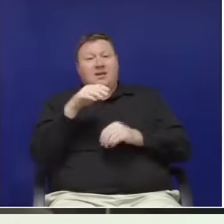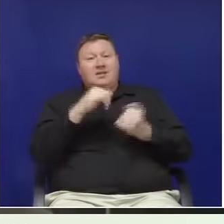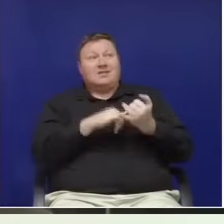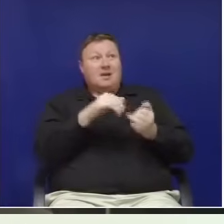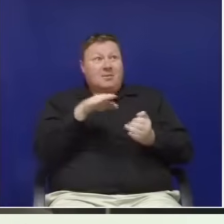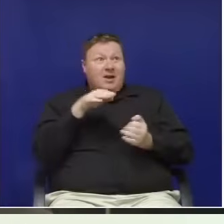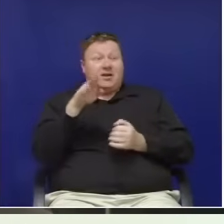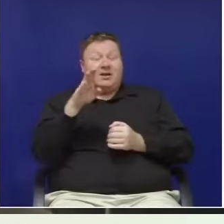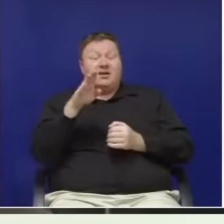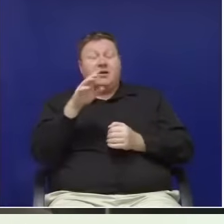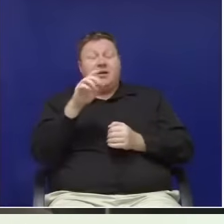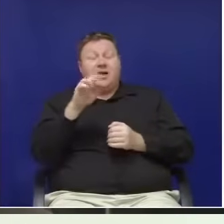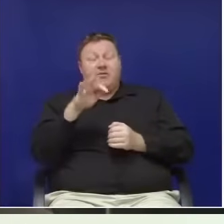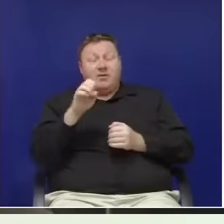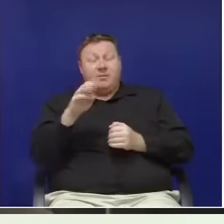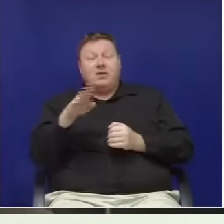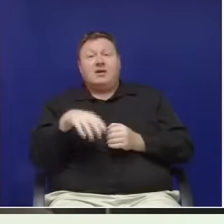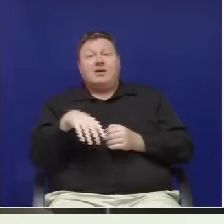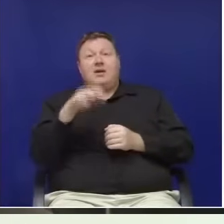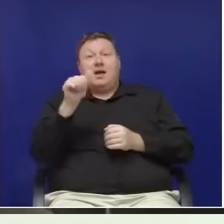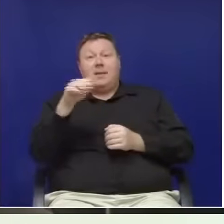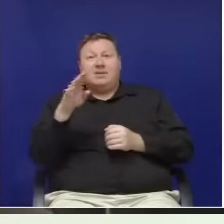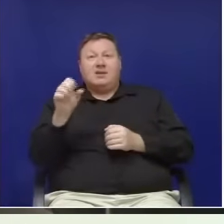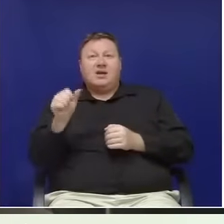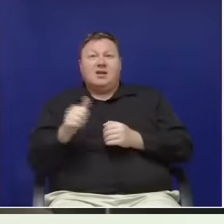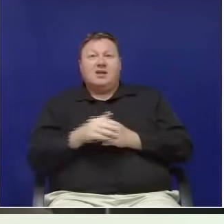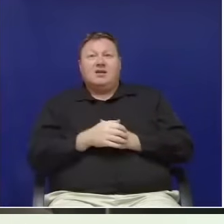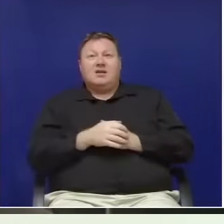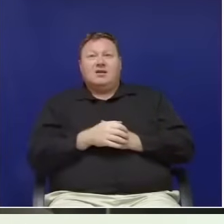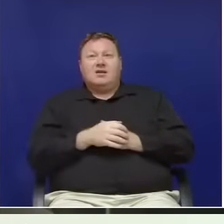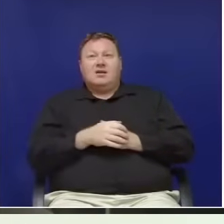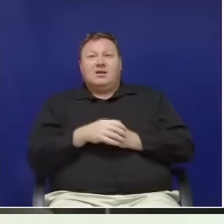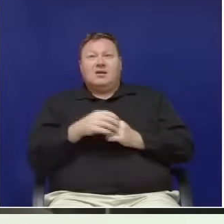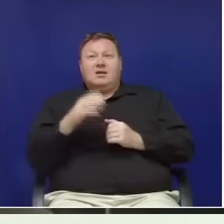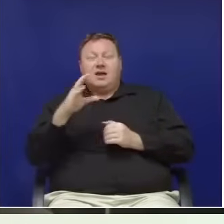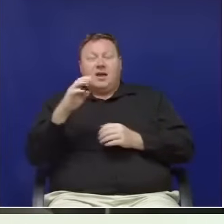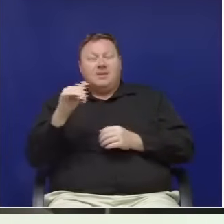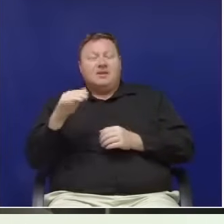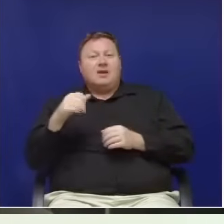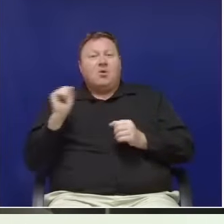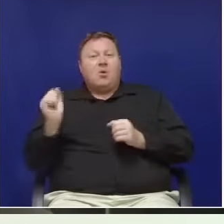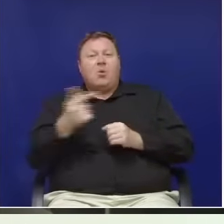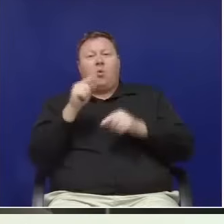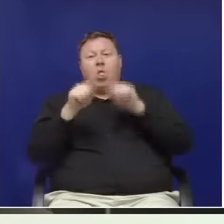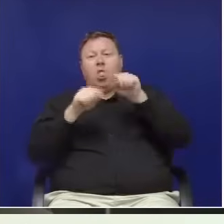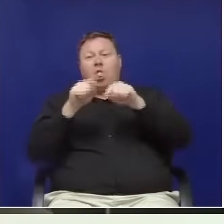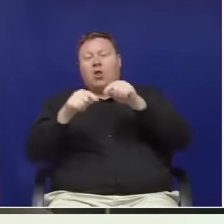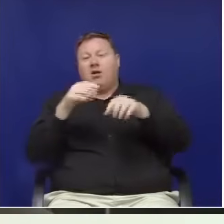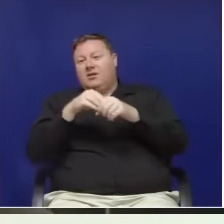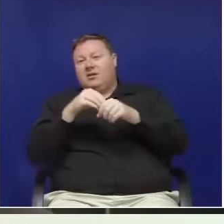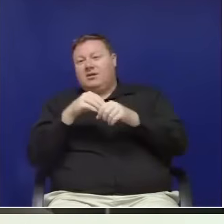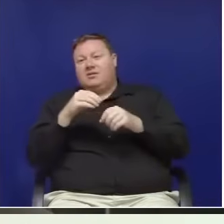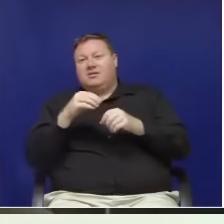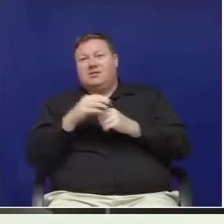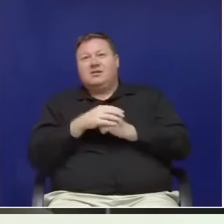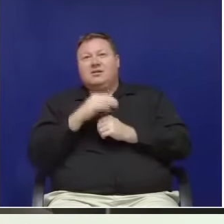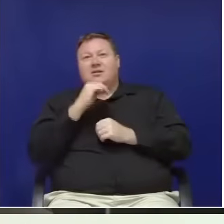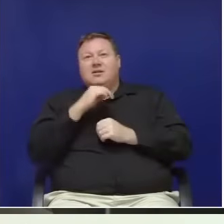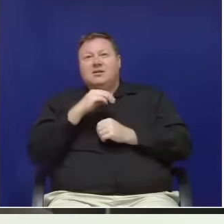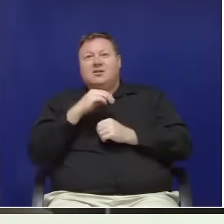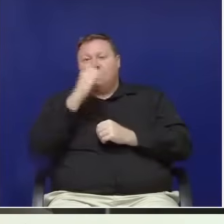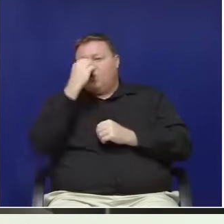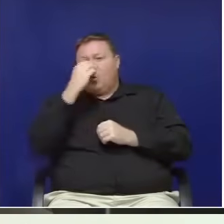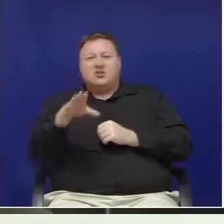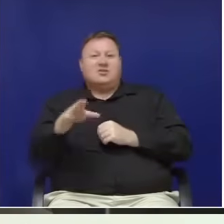Bank, Absa, Nedbank, Capitec, are they all somehow implicated in this question? It's absolute nonsense, Chair. We